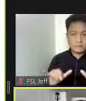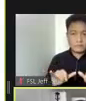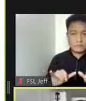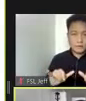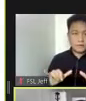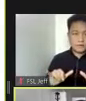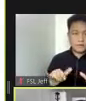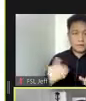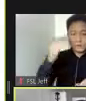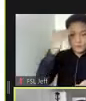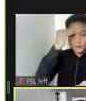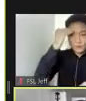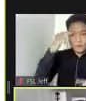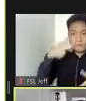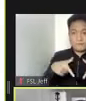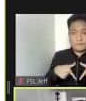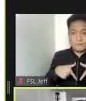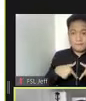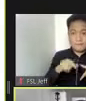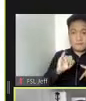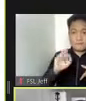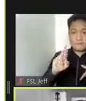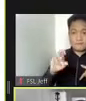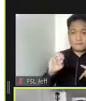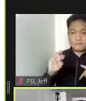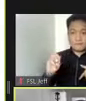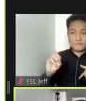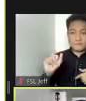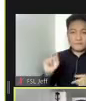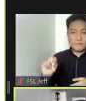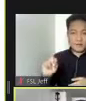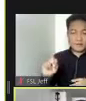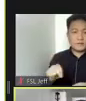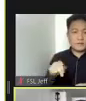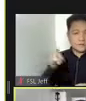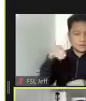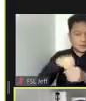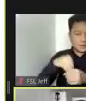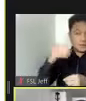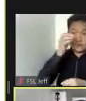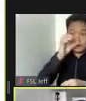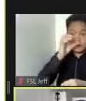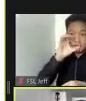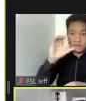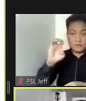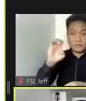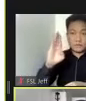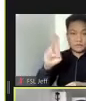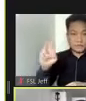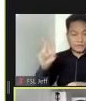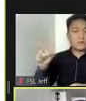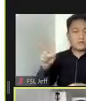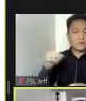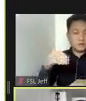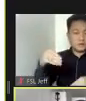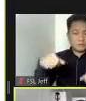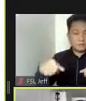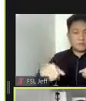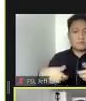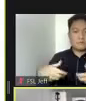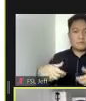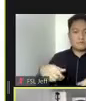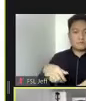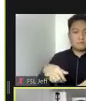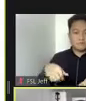below elbow. Our biker is below elbow. And our runner is a shoulder disarticulation. And of